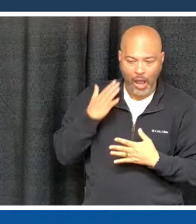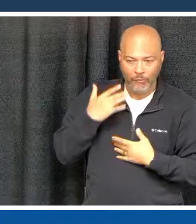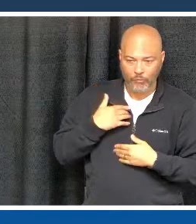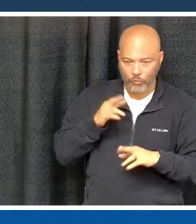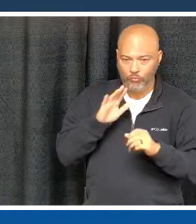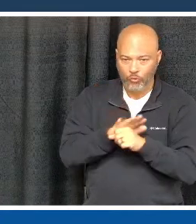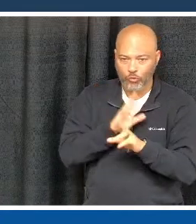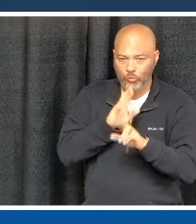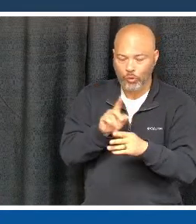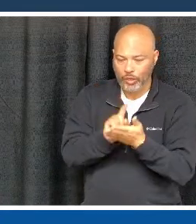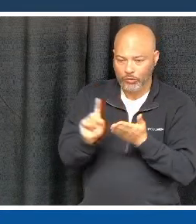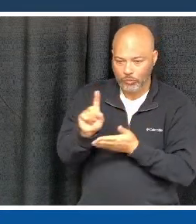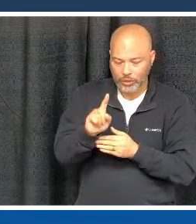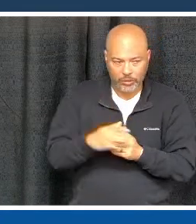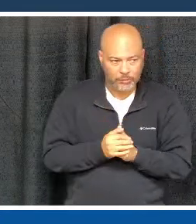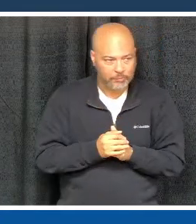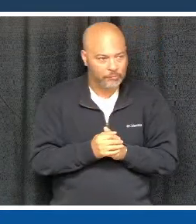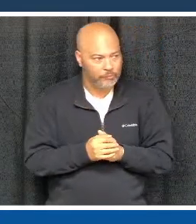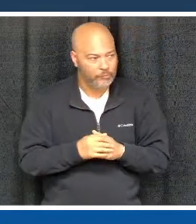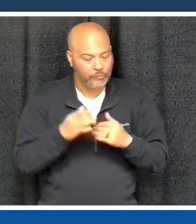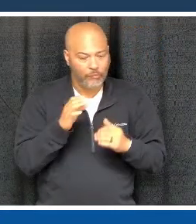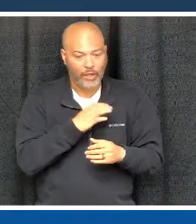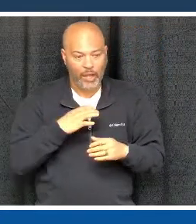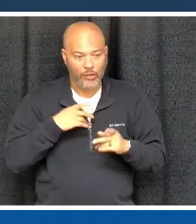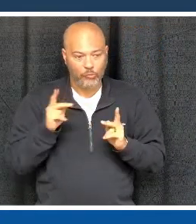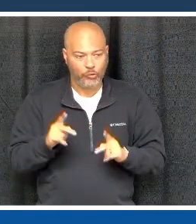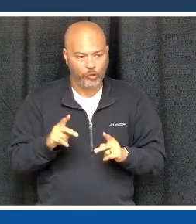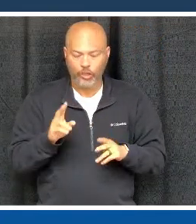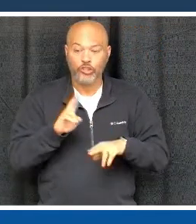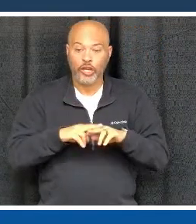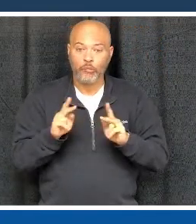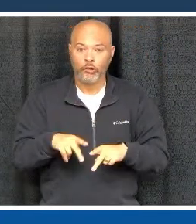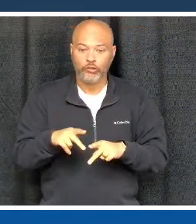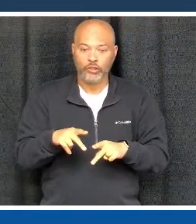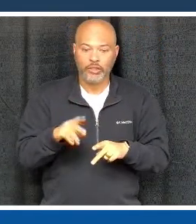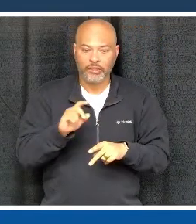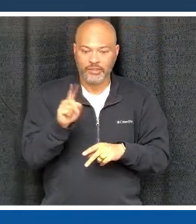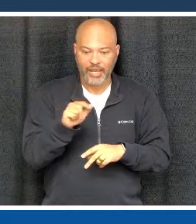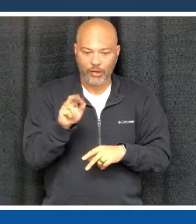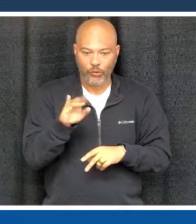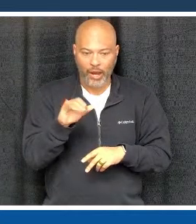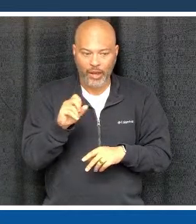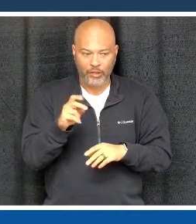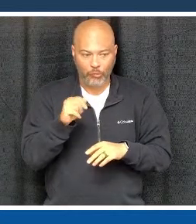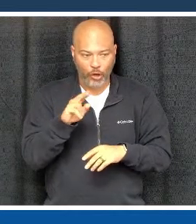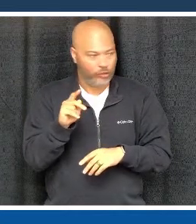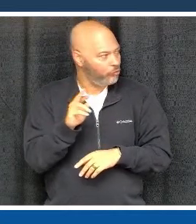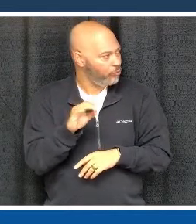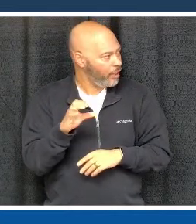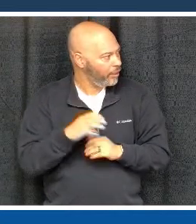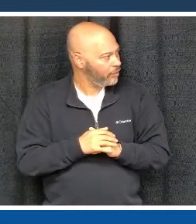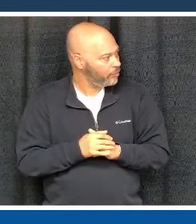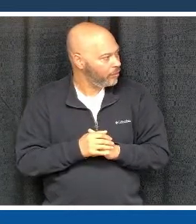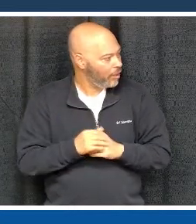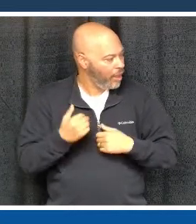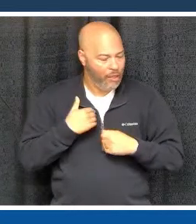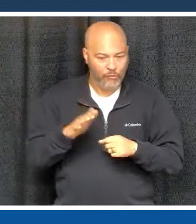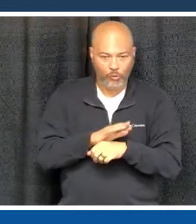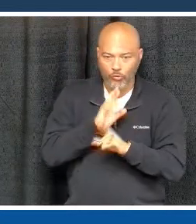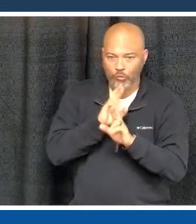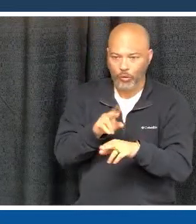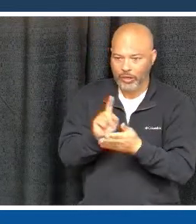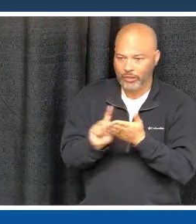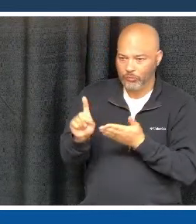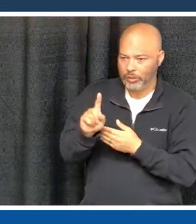have a complete report next week. Thank you. Councilperson or Chairperson Zacharias, Parks and Recreation Committee. Thank you, Mayor. I'll have a full report next